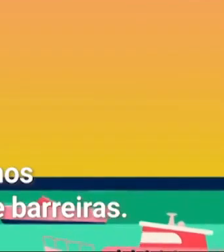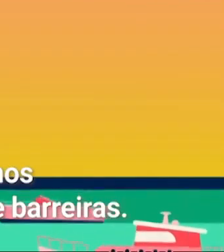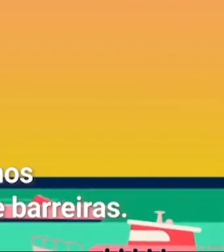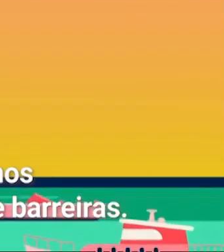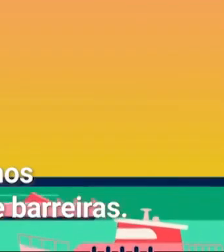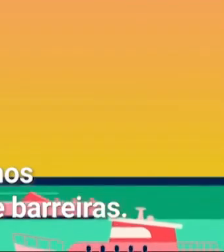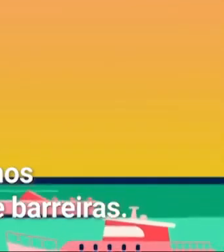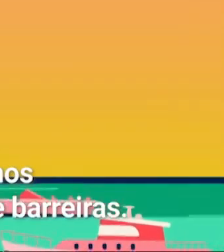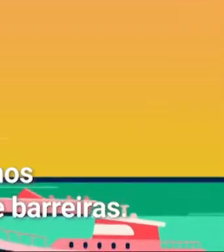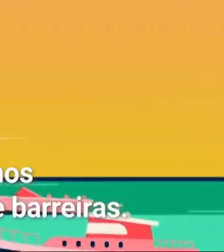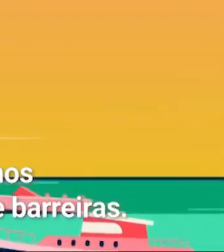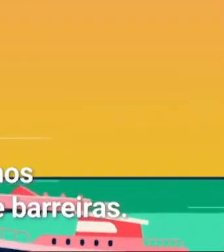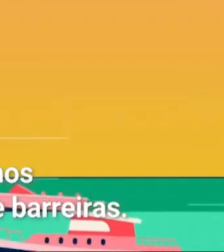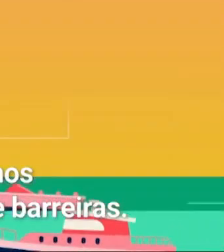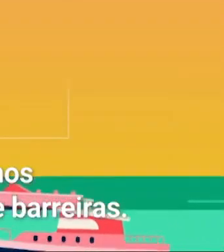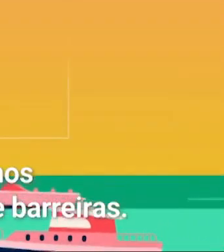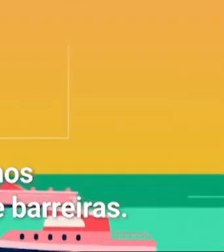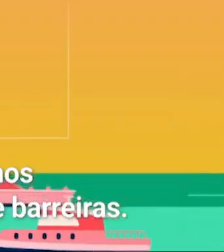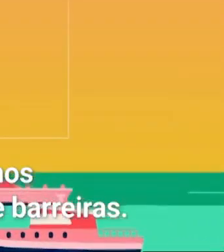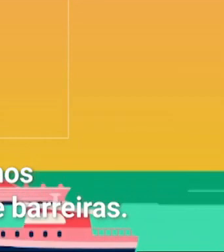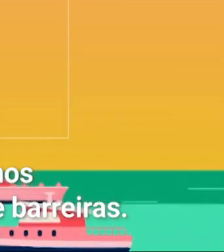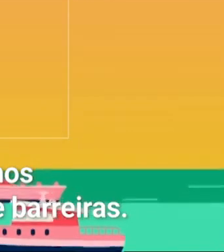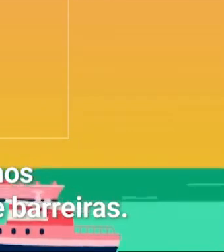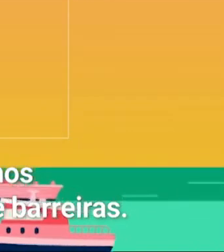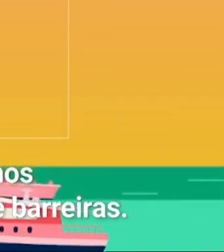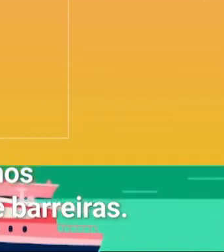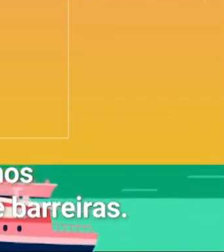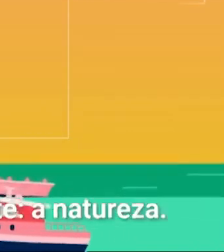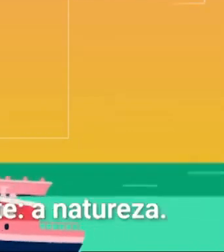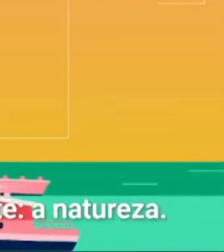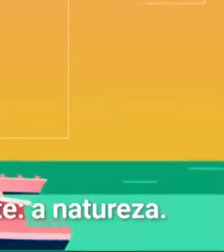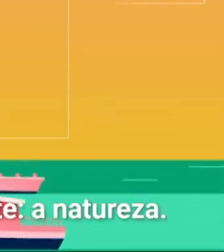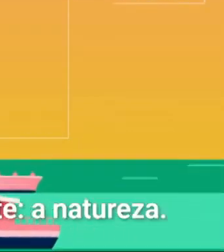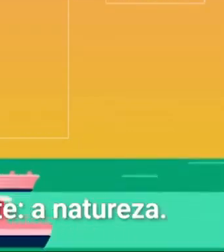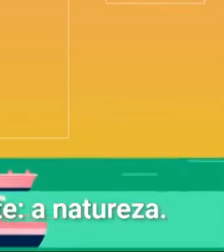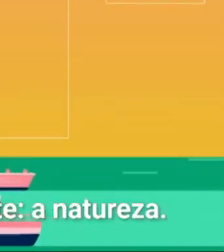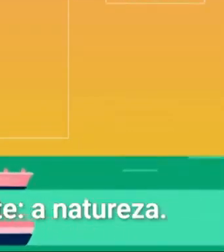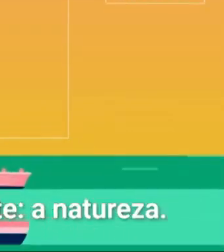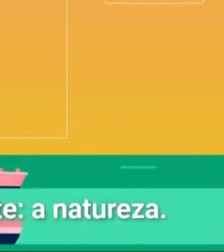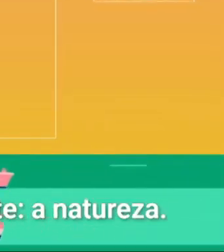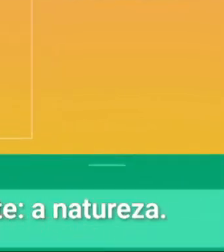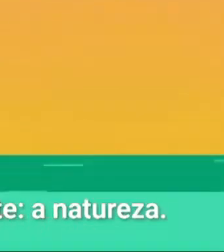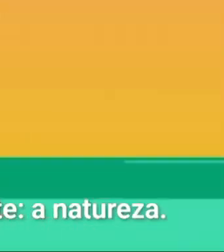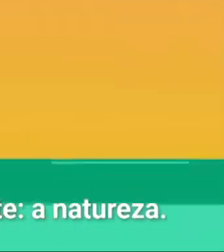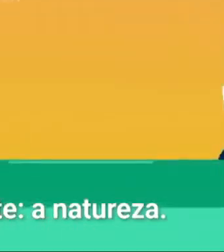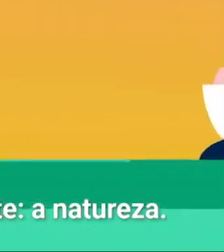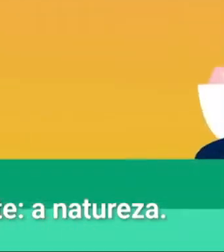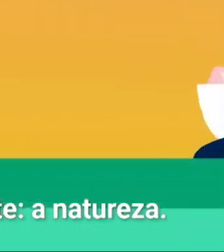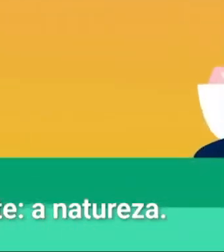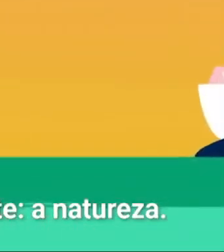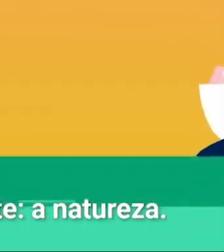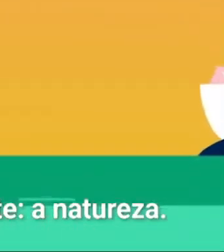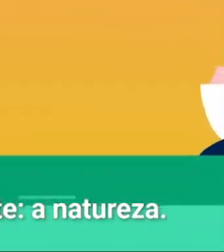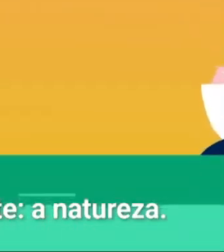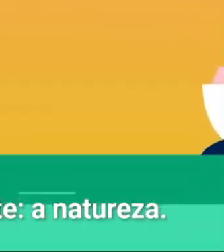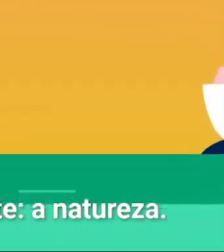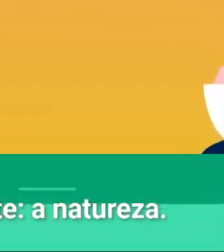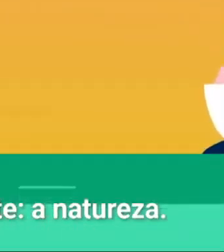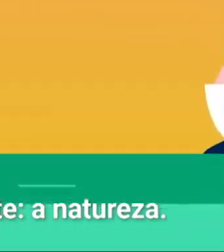Now, we can try to fight this with expensive projects like building seawalls, but there's often a more holistic and cheaper